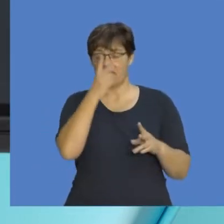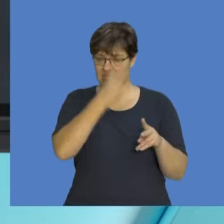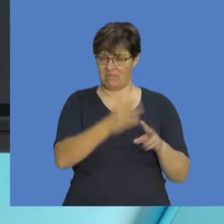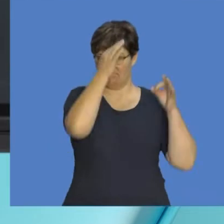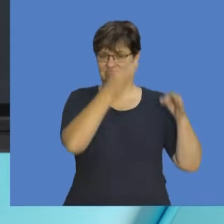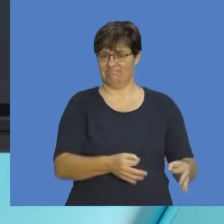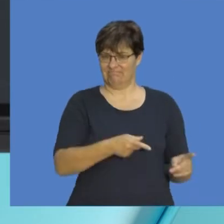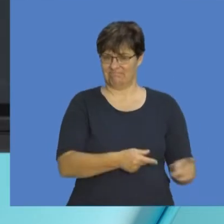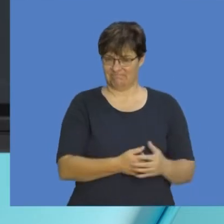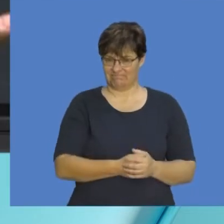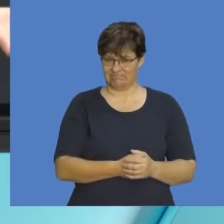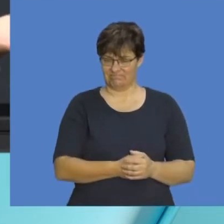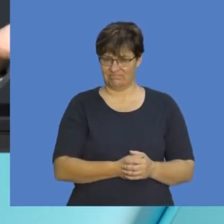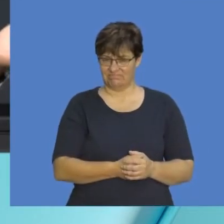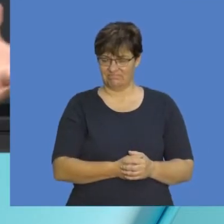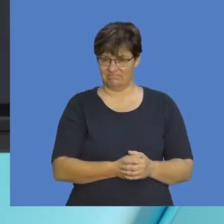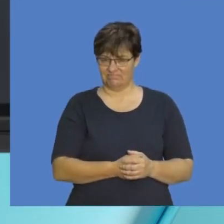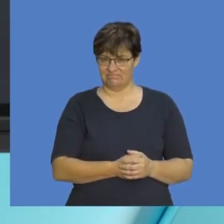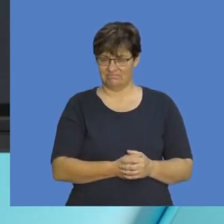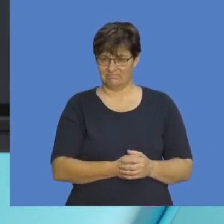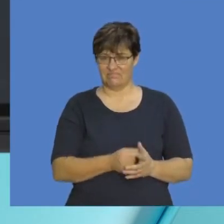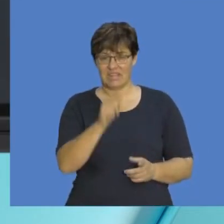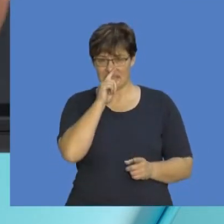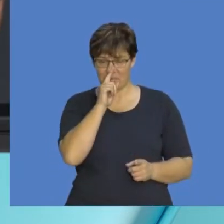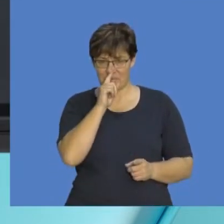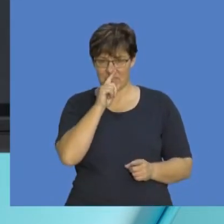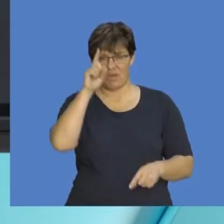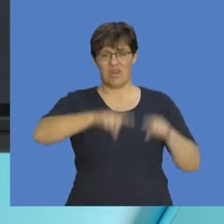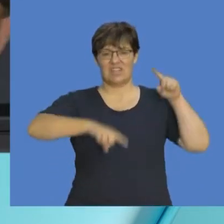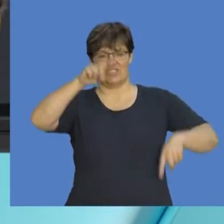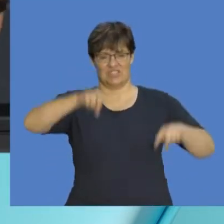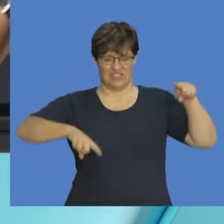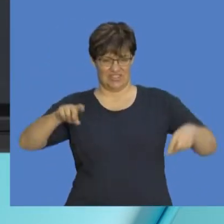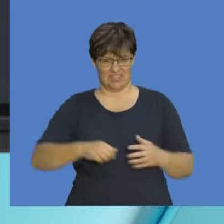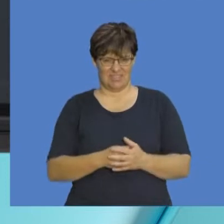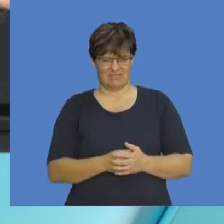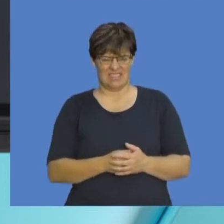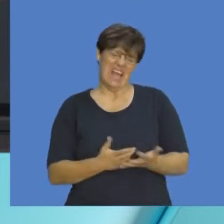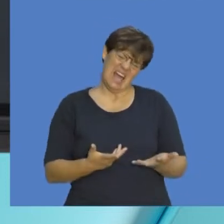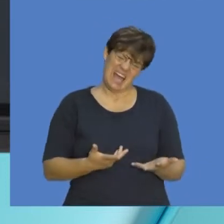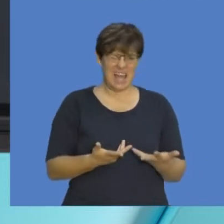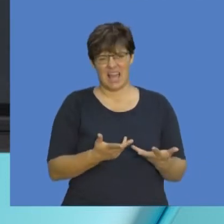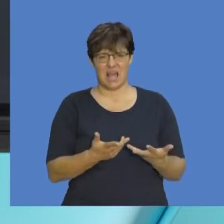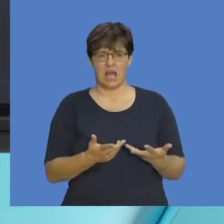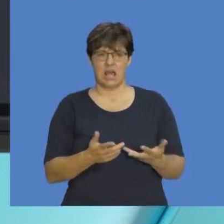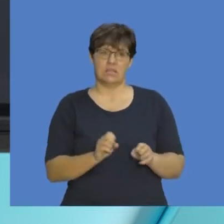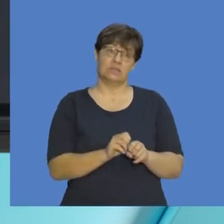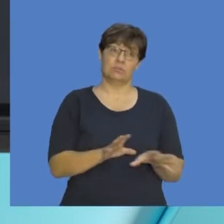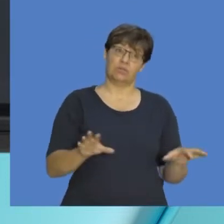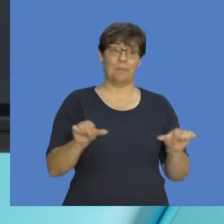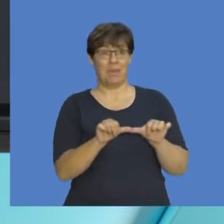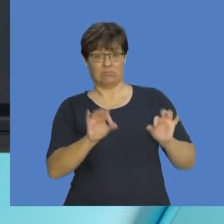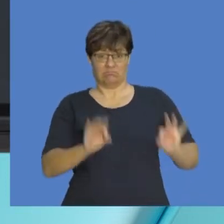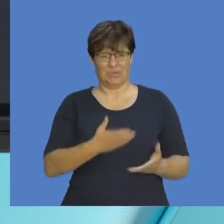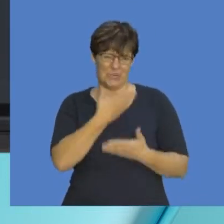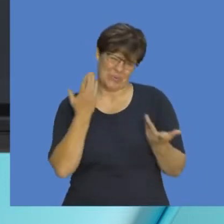conclusion. And just remember also the range, that, okay, the range is not a good measure of dispersion also,